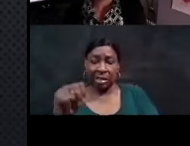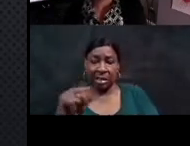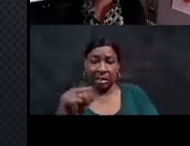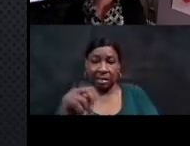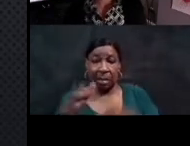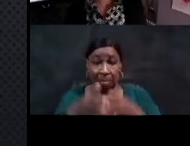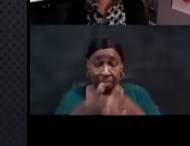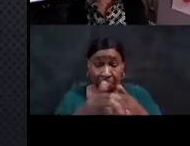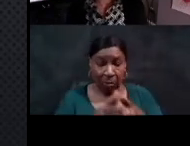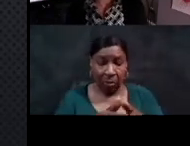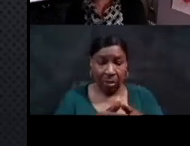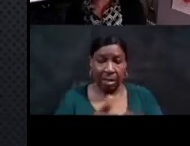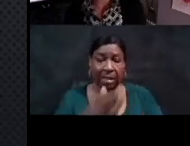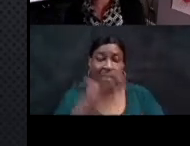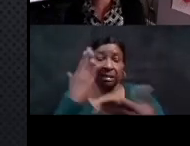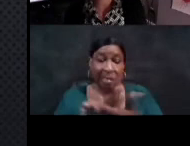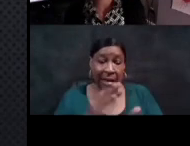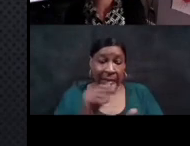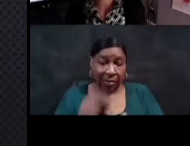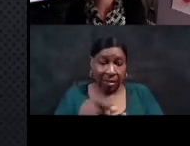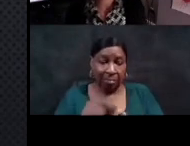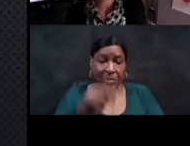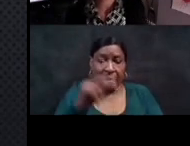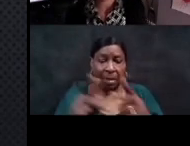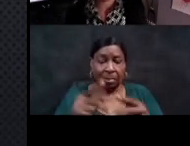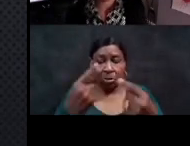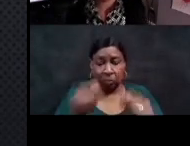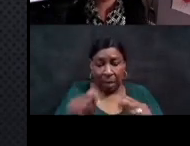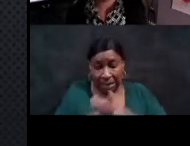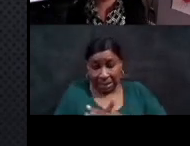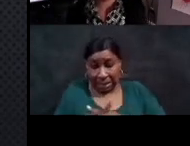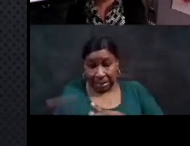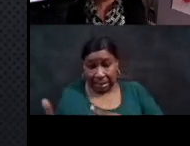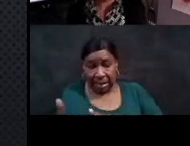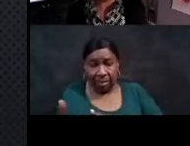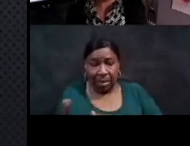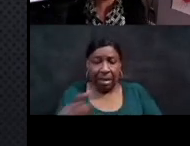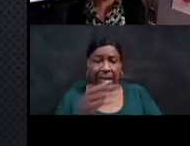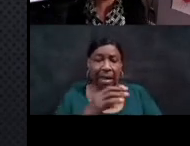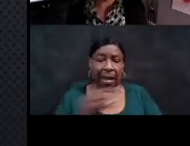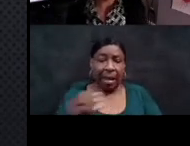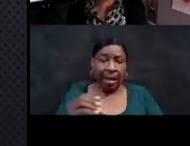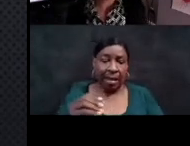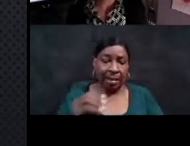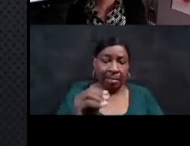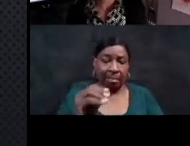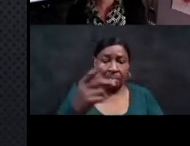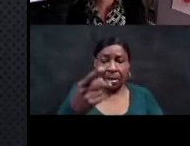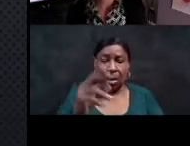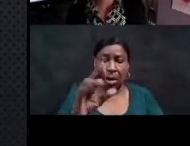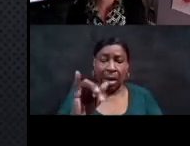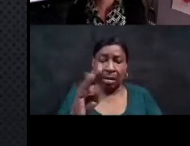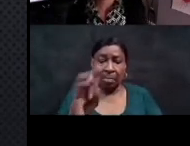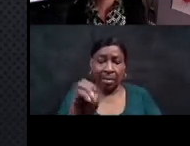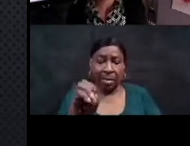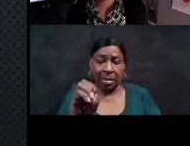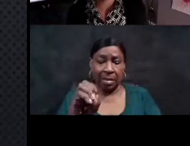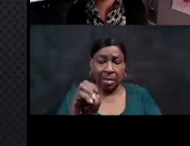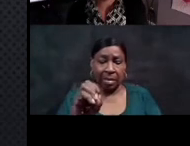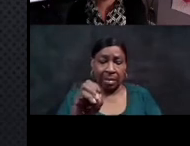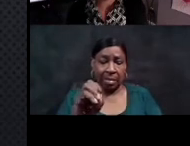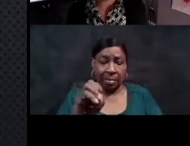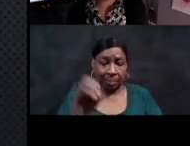distress. The freighter picked up people from the ship in distress, and then Prime Minister John Howard refused to allow them to